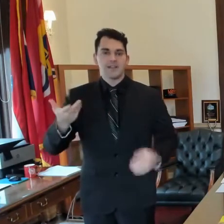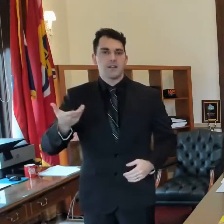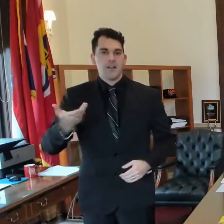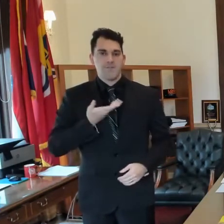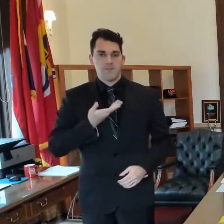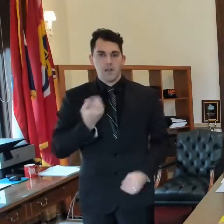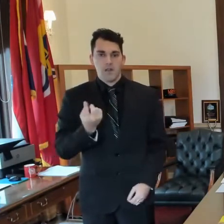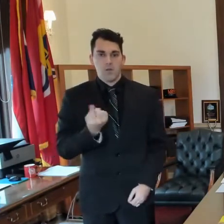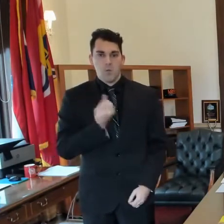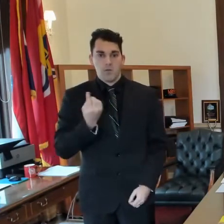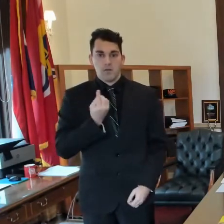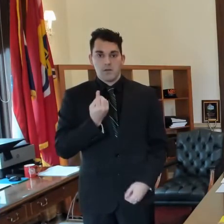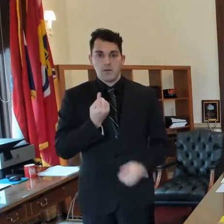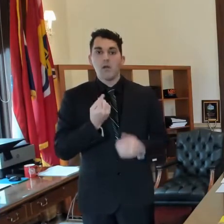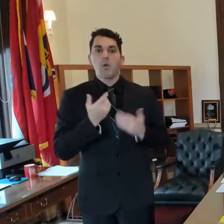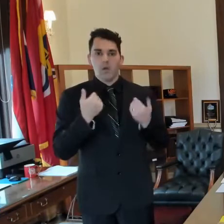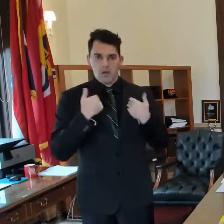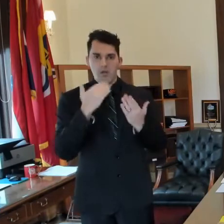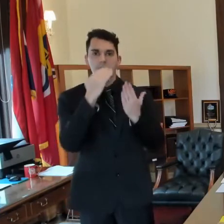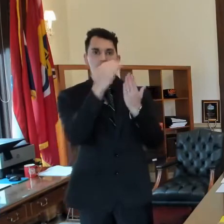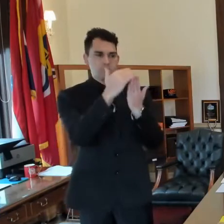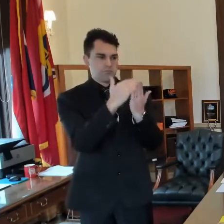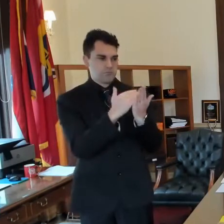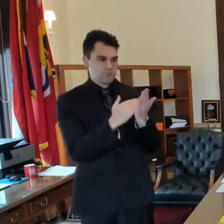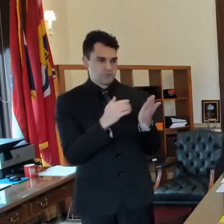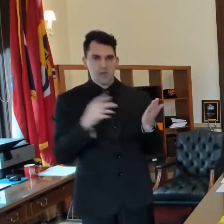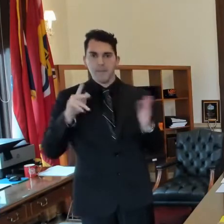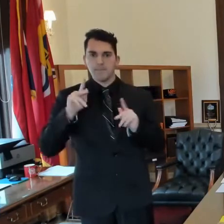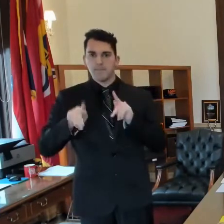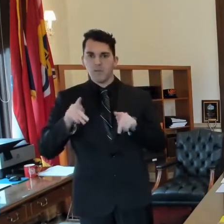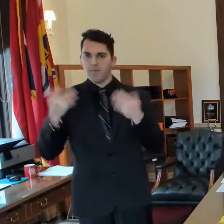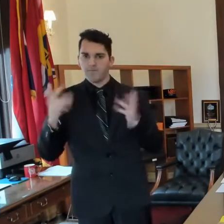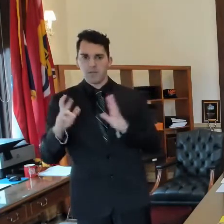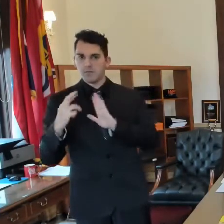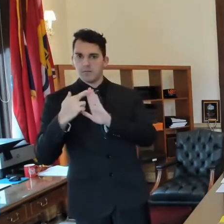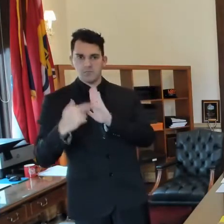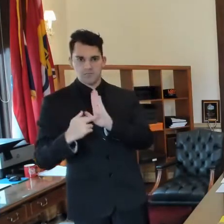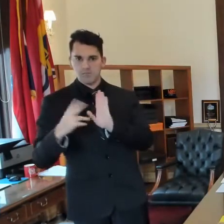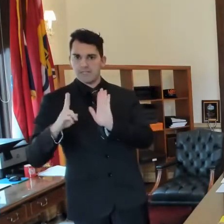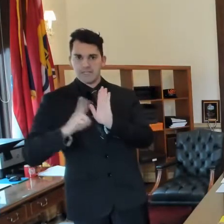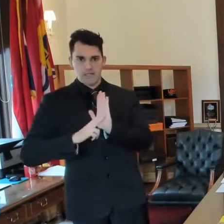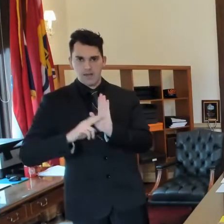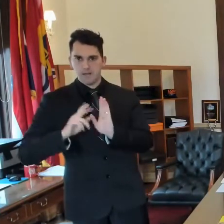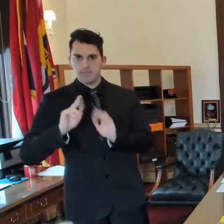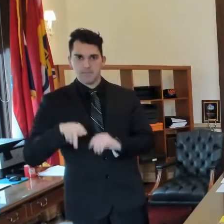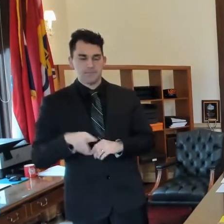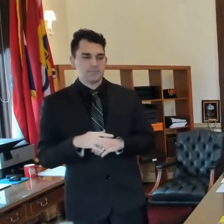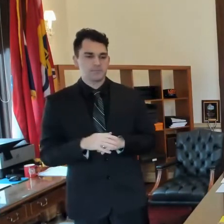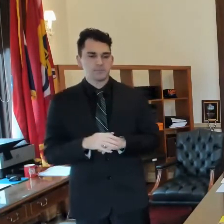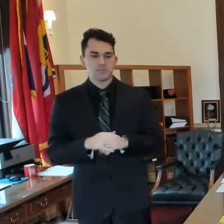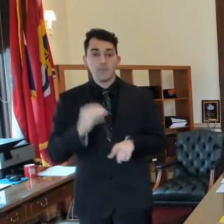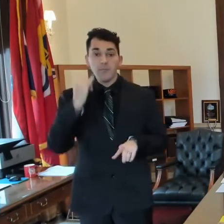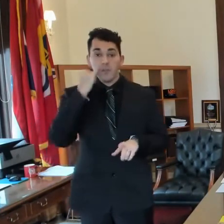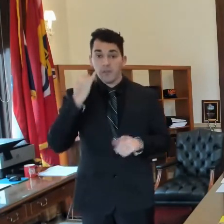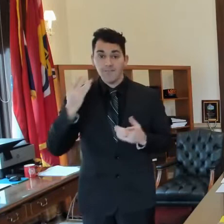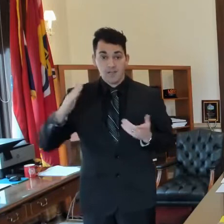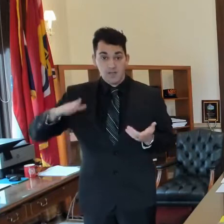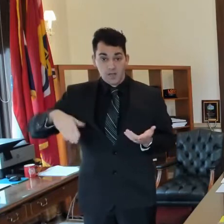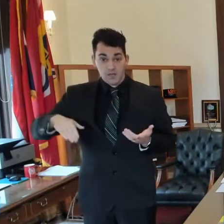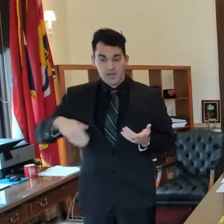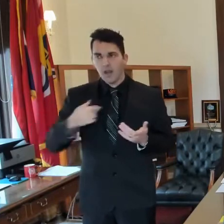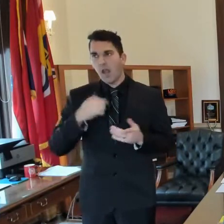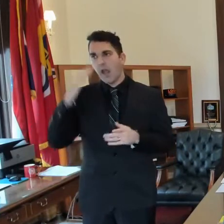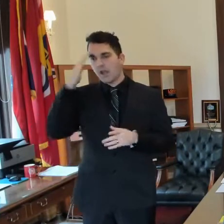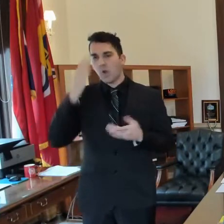list, the people that are registered, and you will, if you haven't already, I know these invites are going out